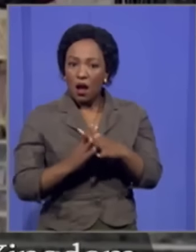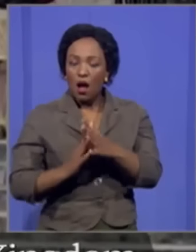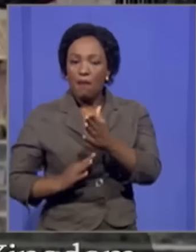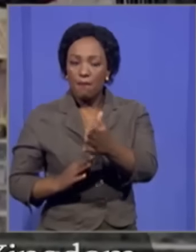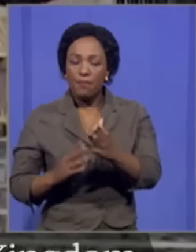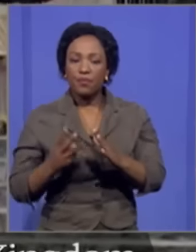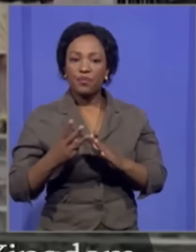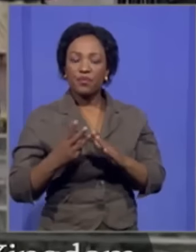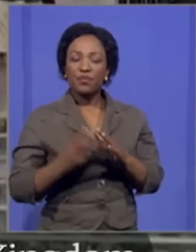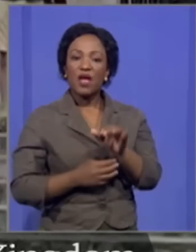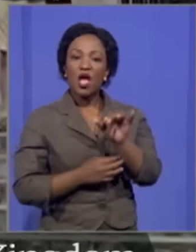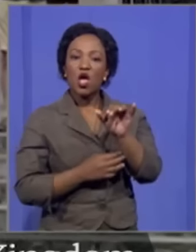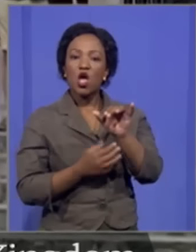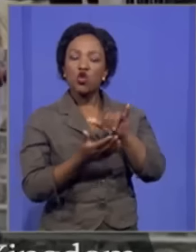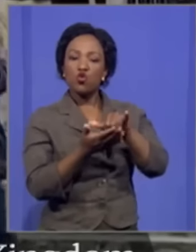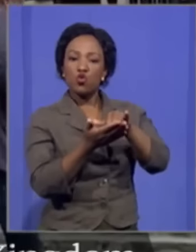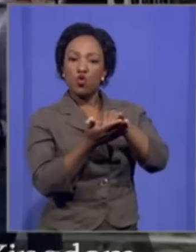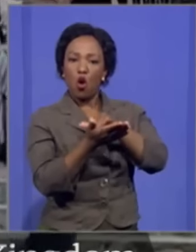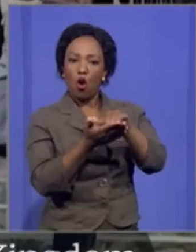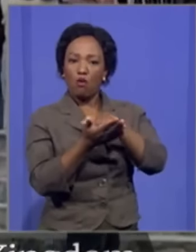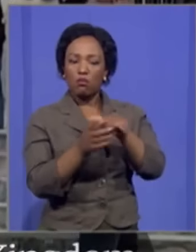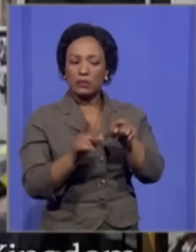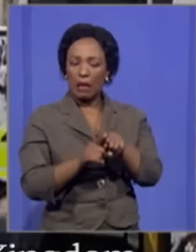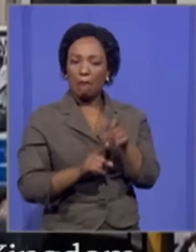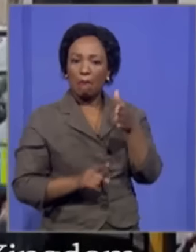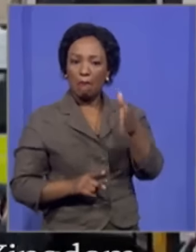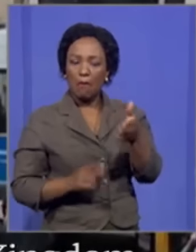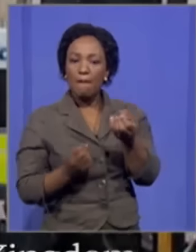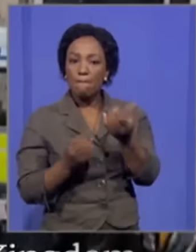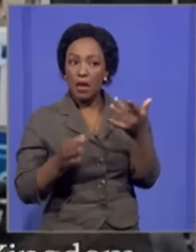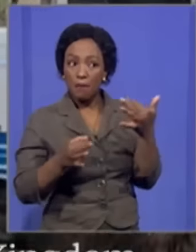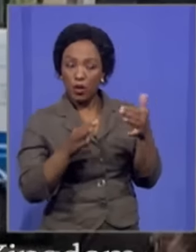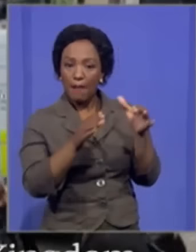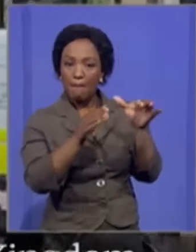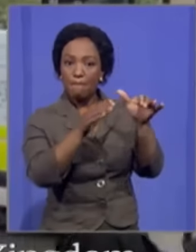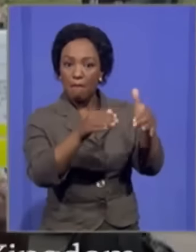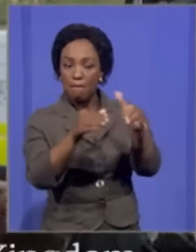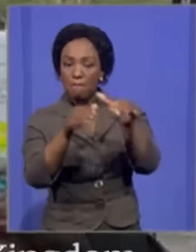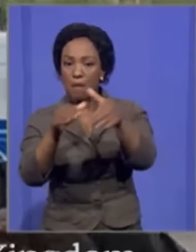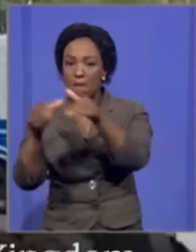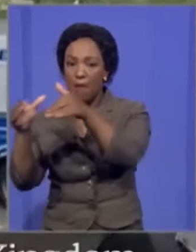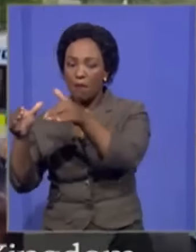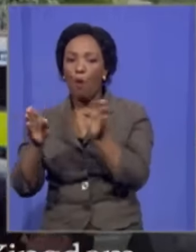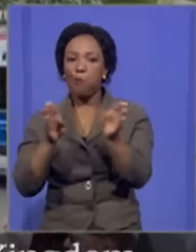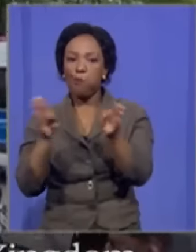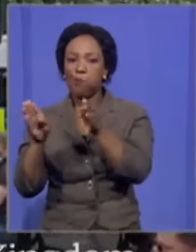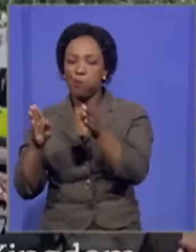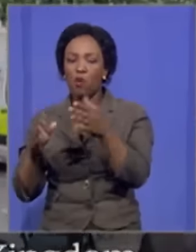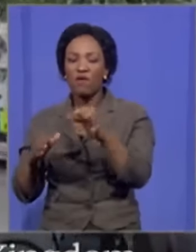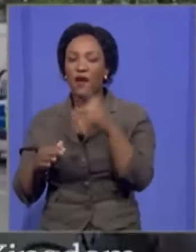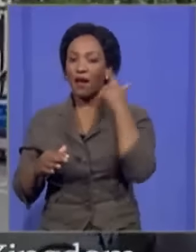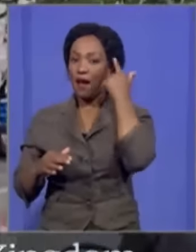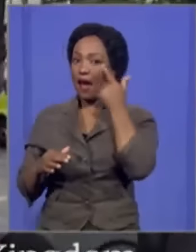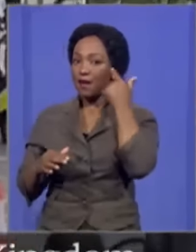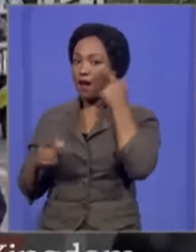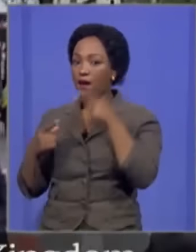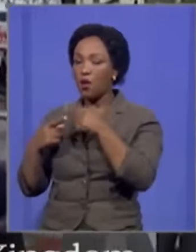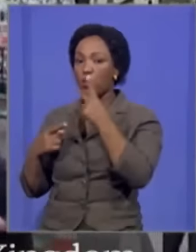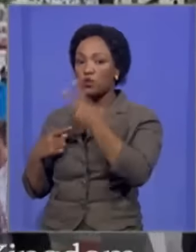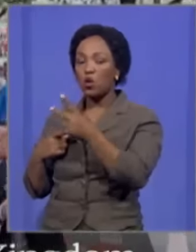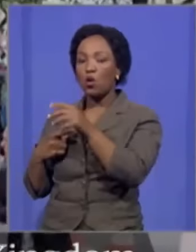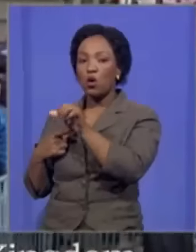le teng. Haholoholo mekgatlo e bonahalang haholo moo. Ha o sheba mo le London e ne e le ANC,